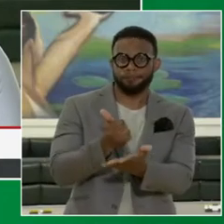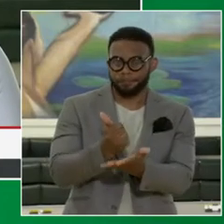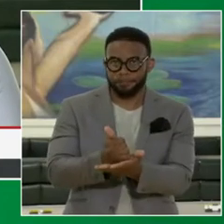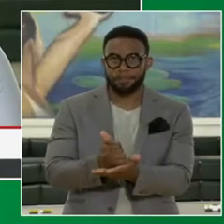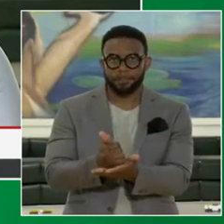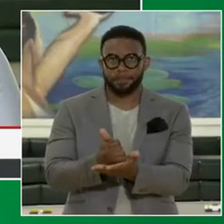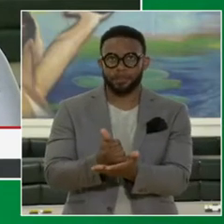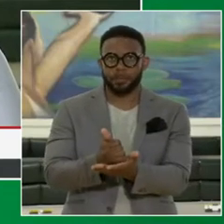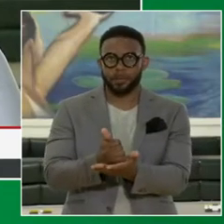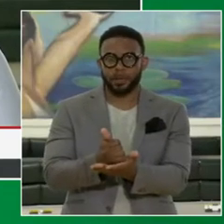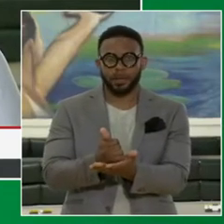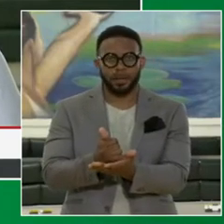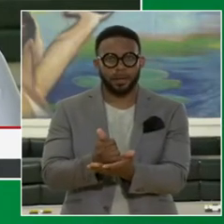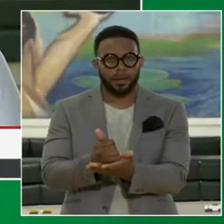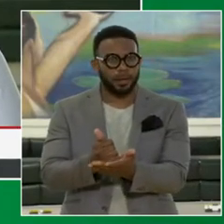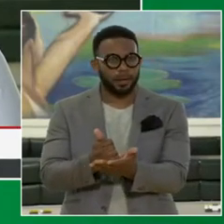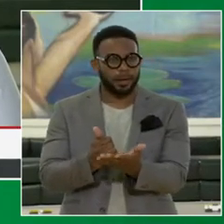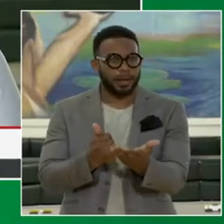assistance